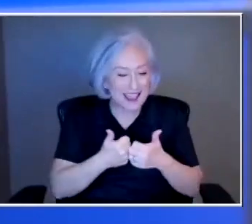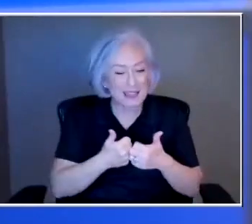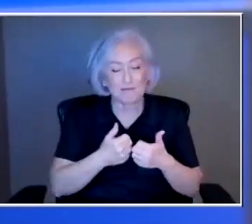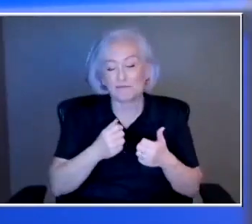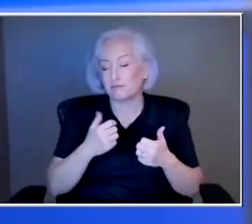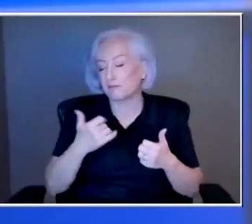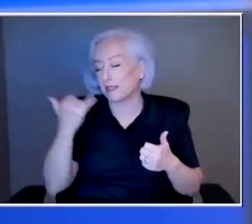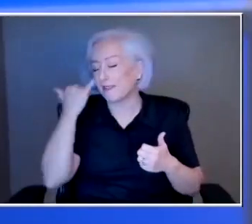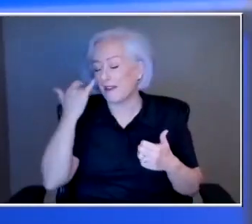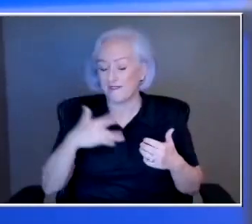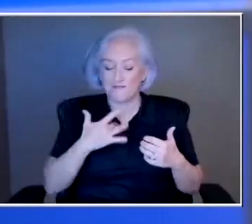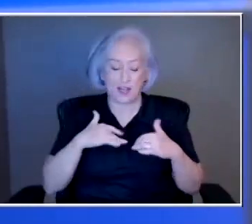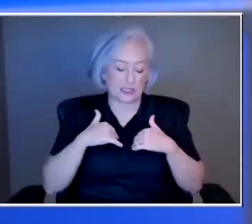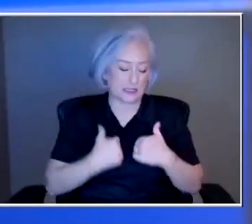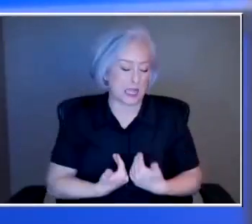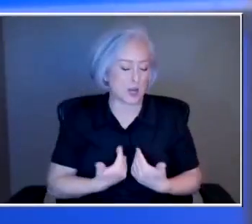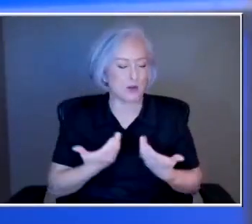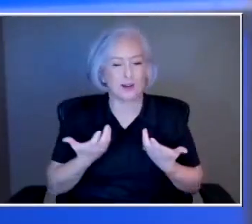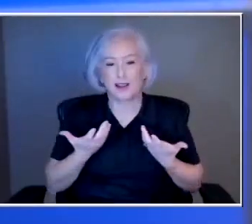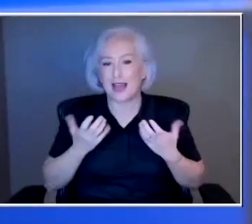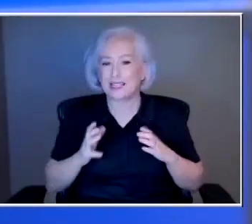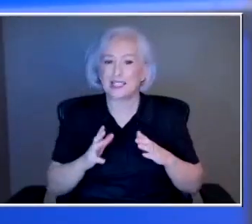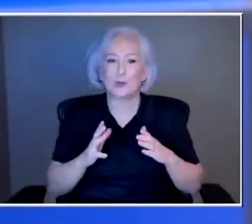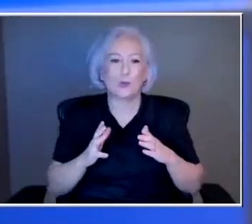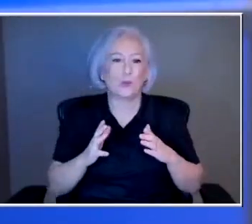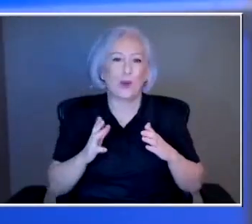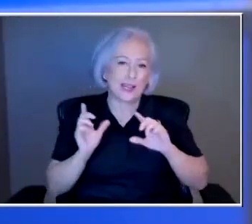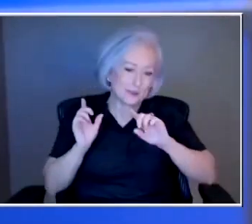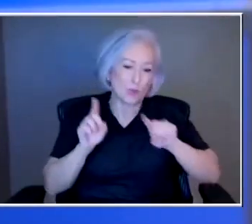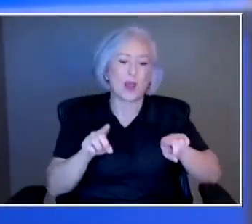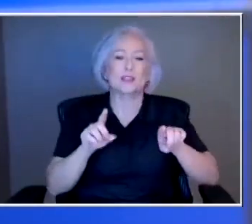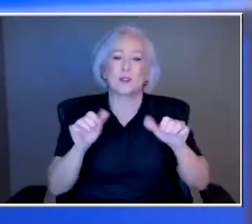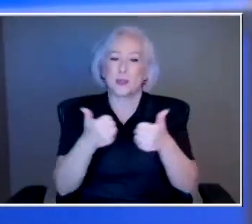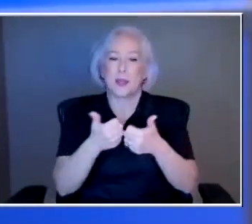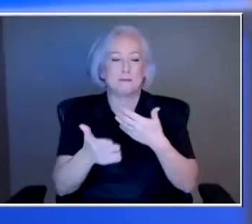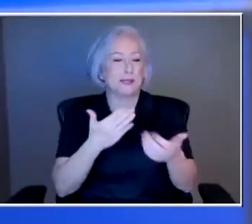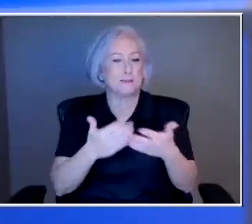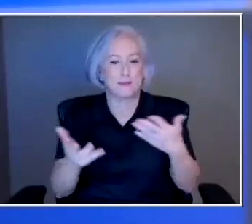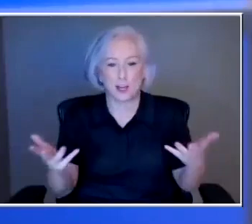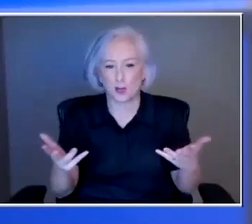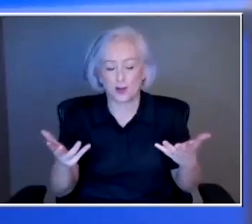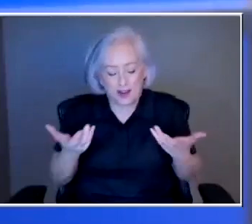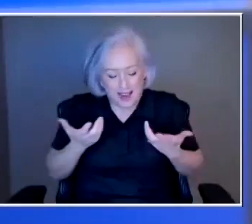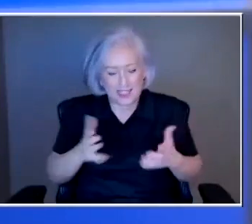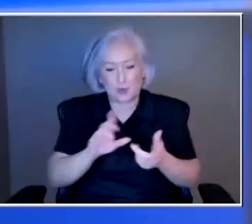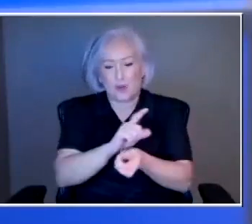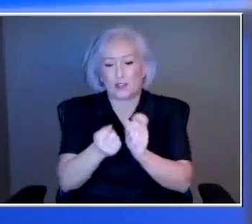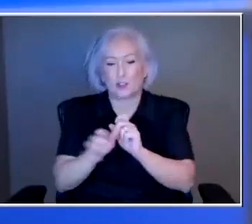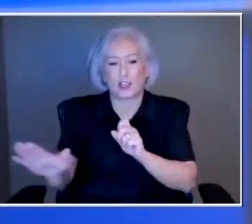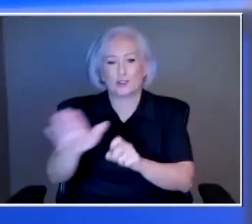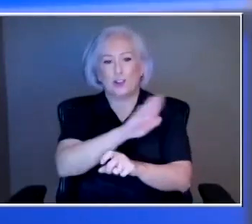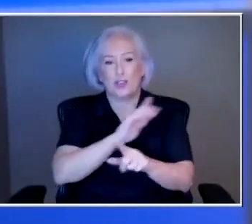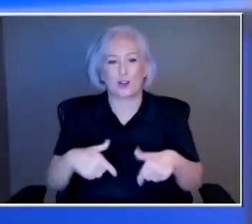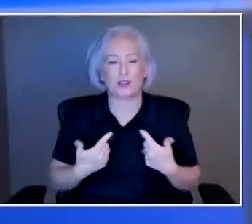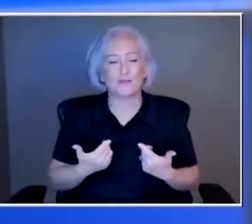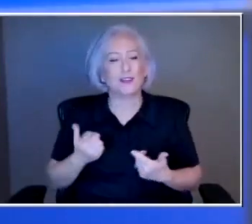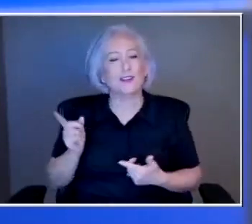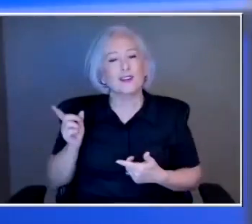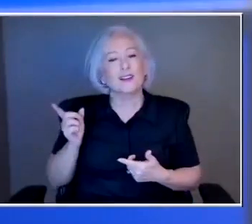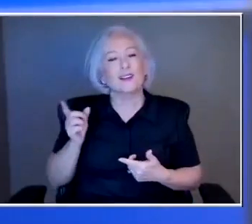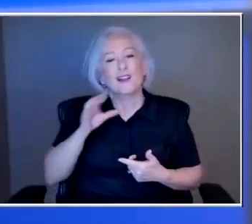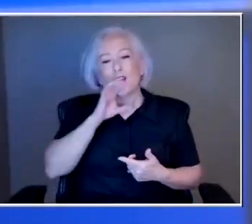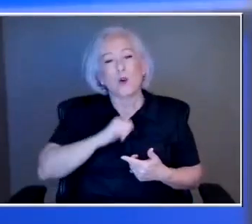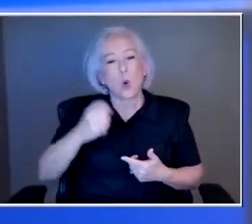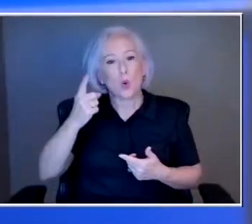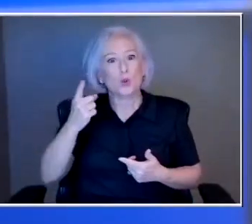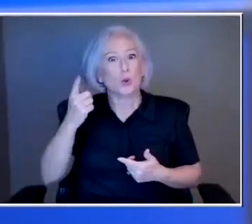didn't want it to change their lives. And they probably remember, the older ones remember me being